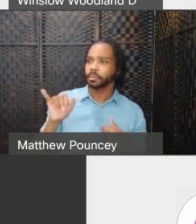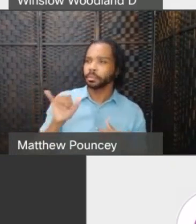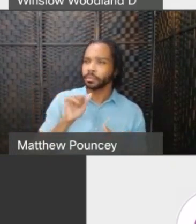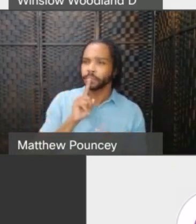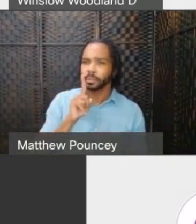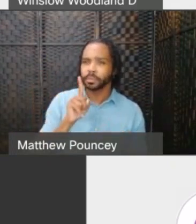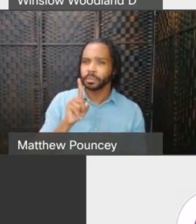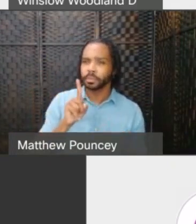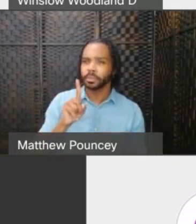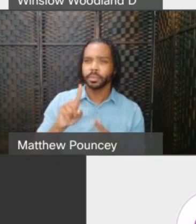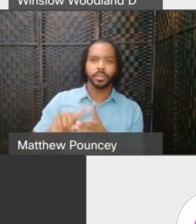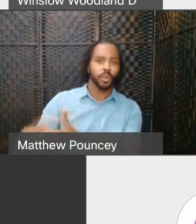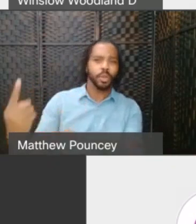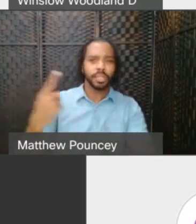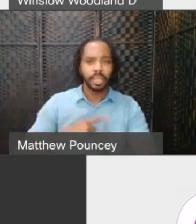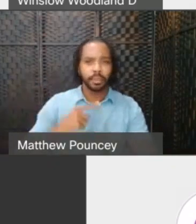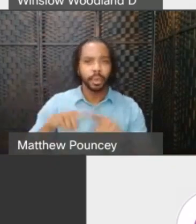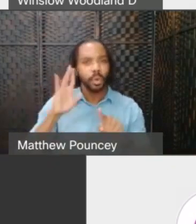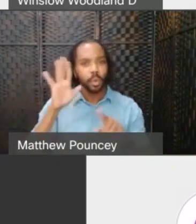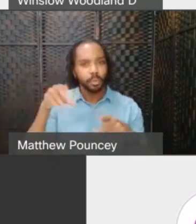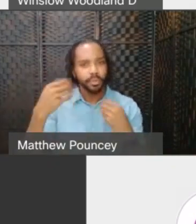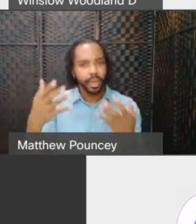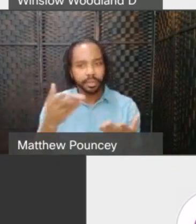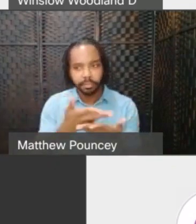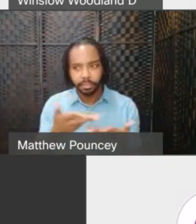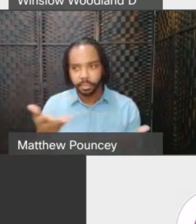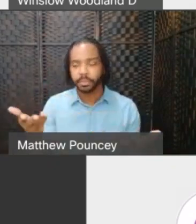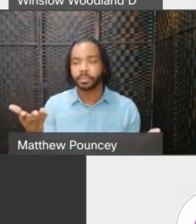but we'll provide guidance about the equipment that we'll be